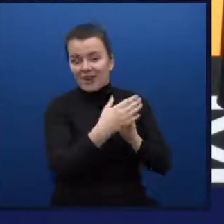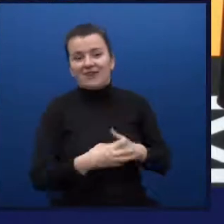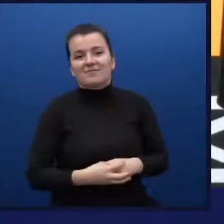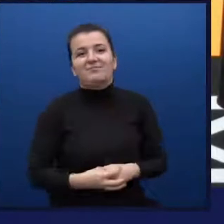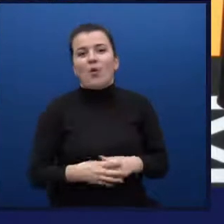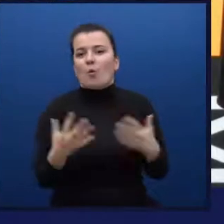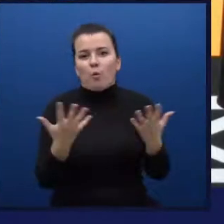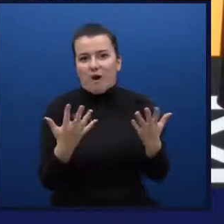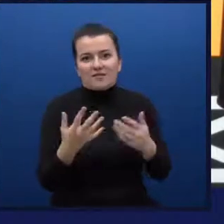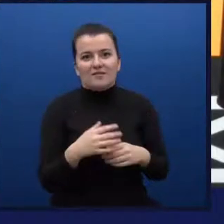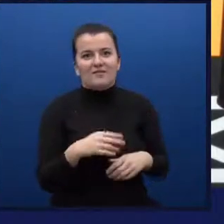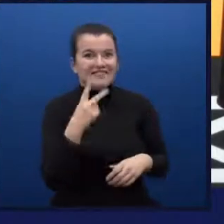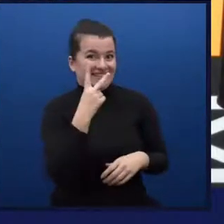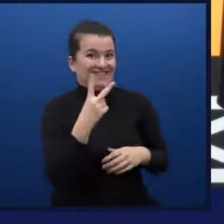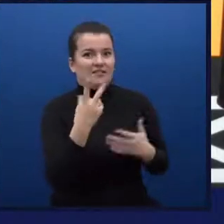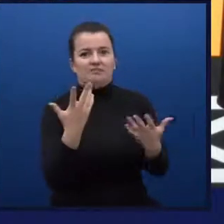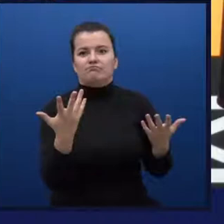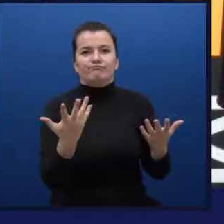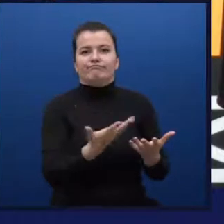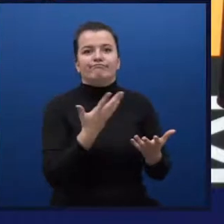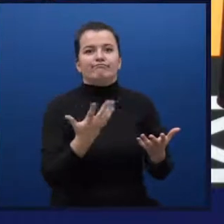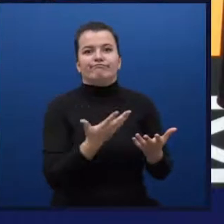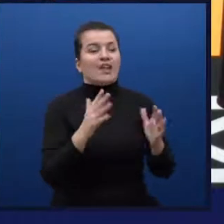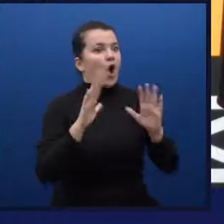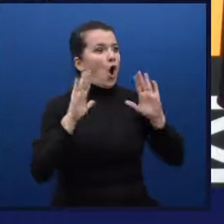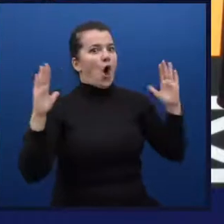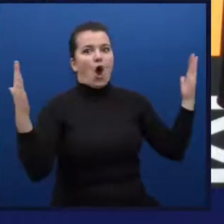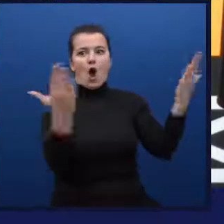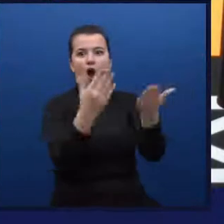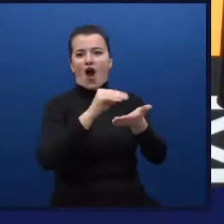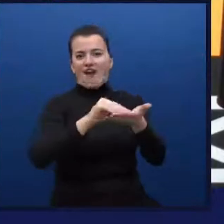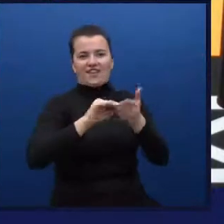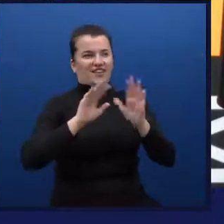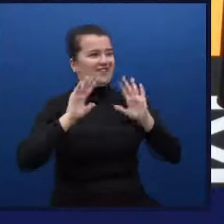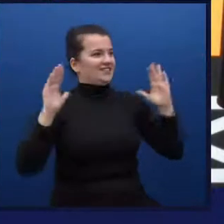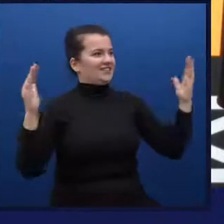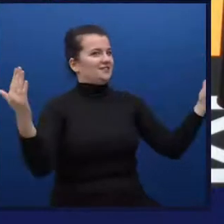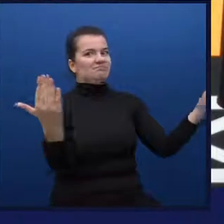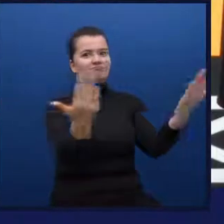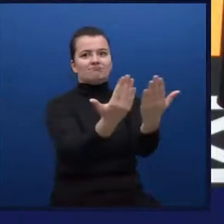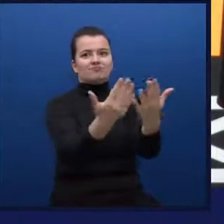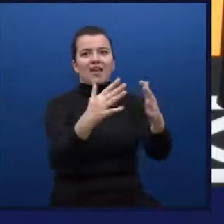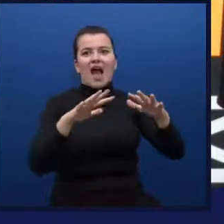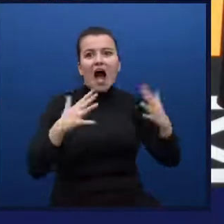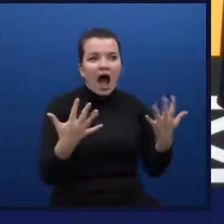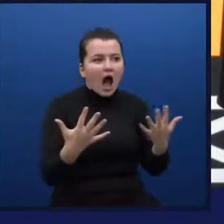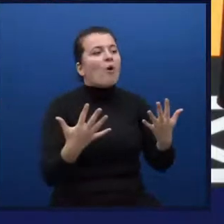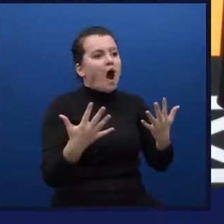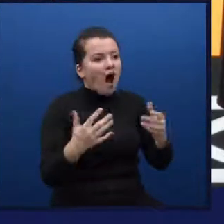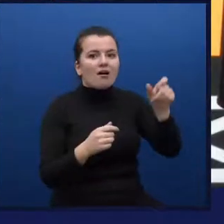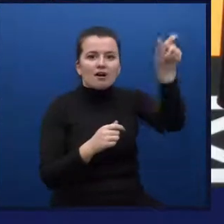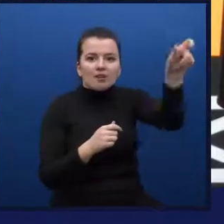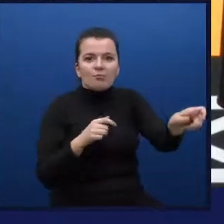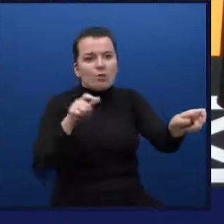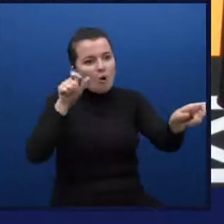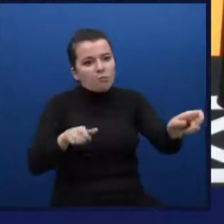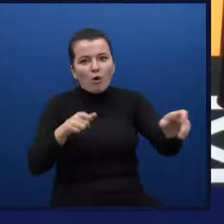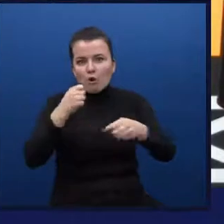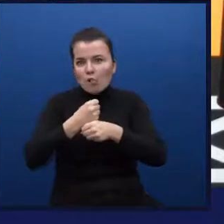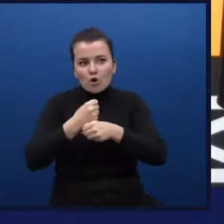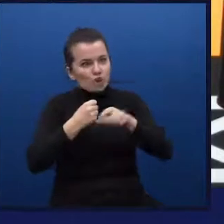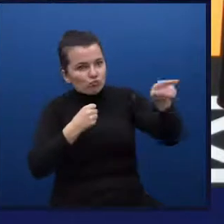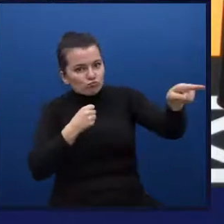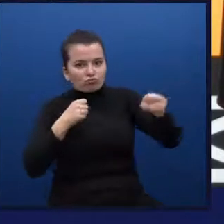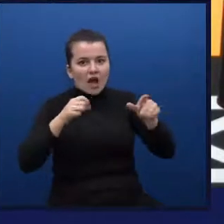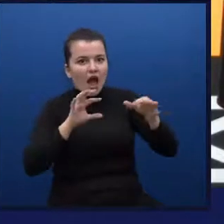proper use of office space in terms of interacting with employees, there's, you know, there's a